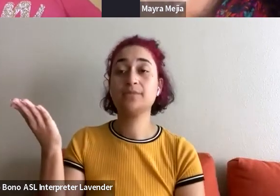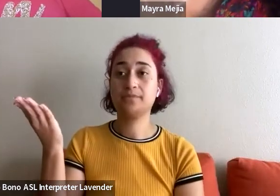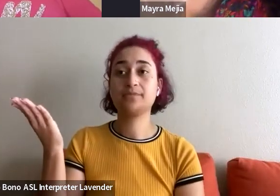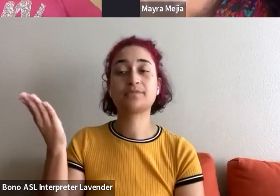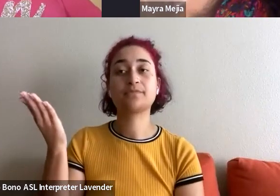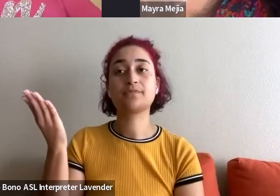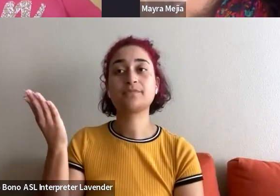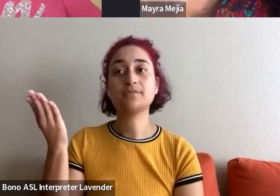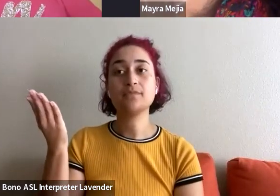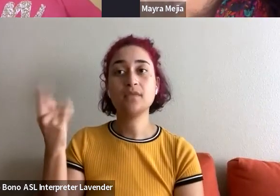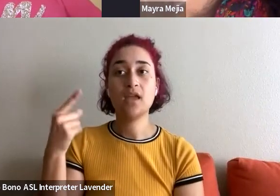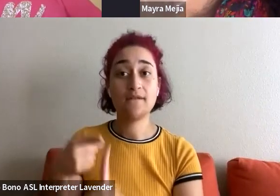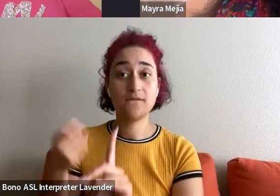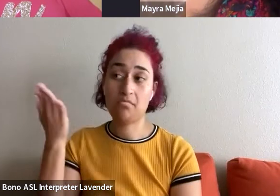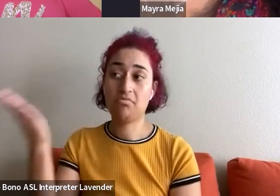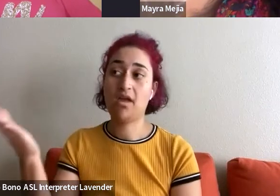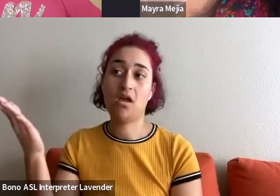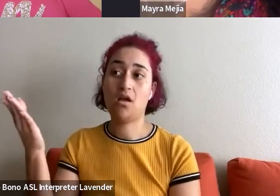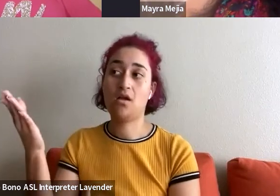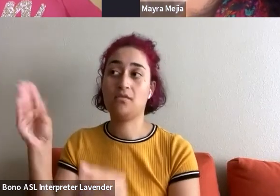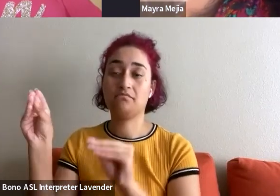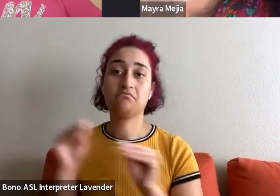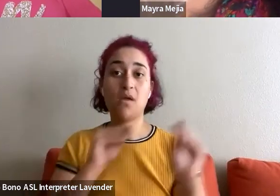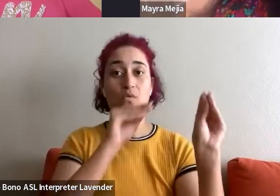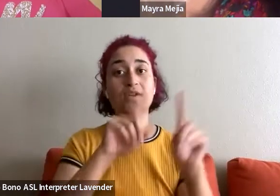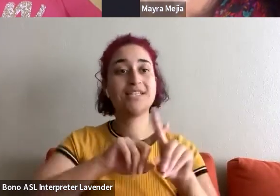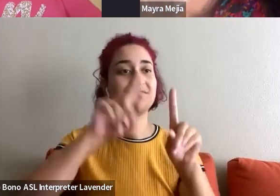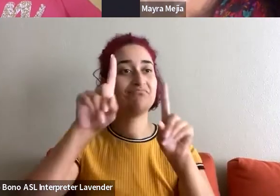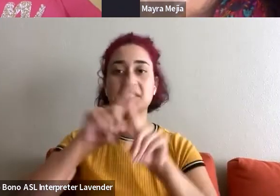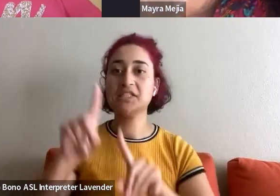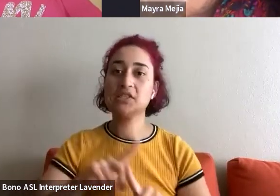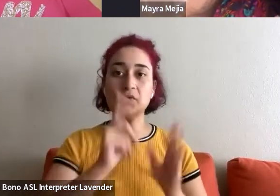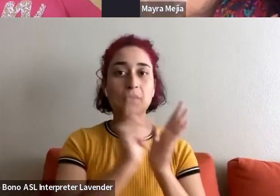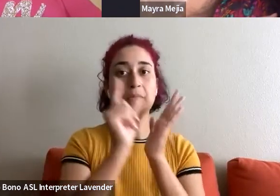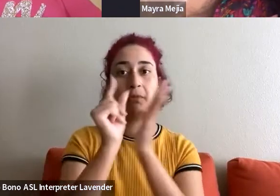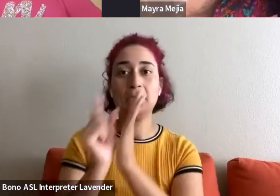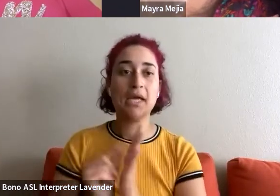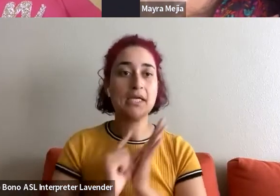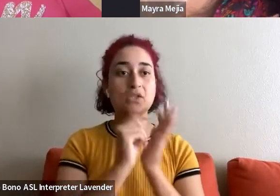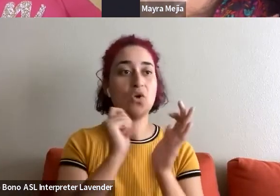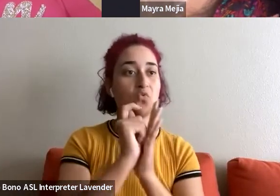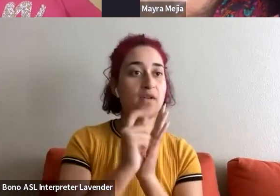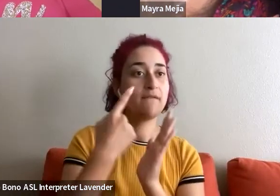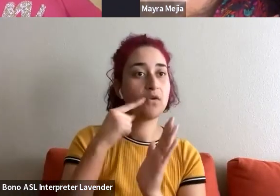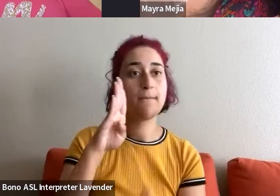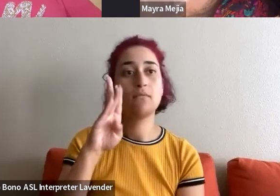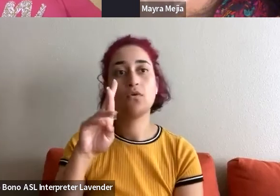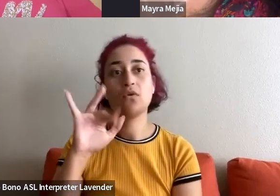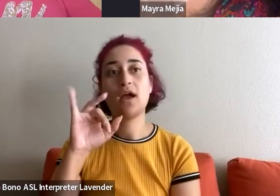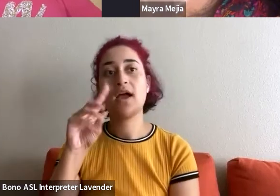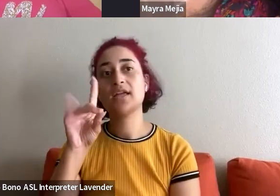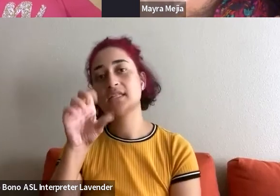And from there, I moved on to different publications, written for Brides,